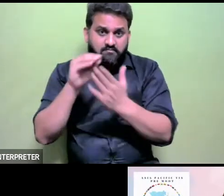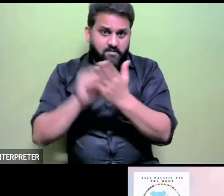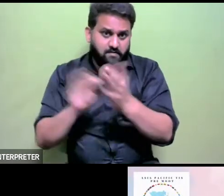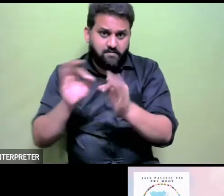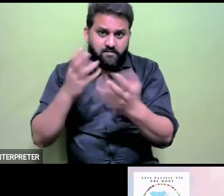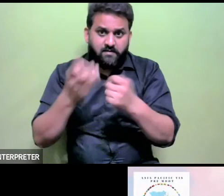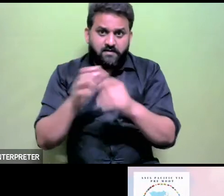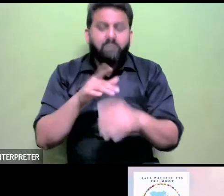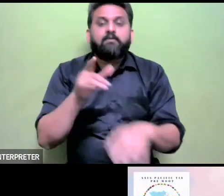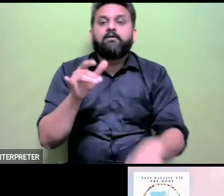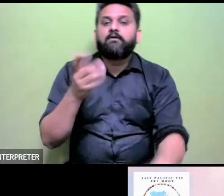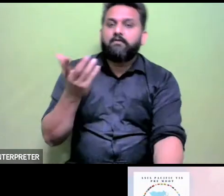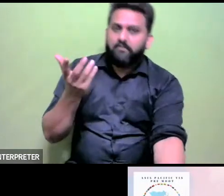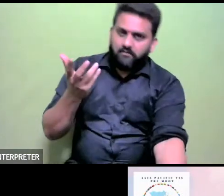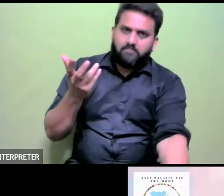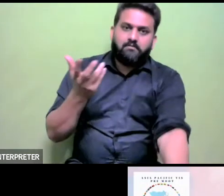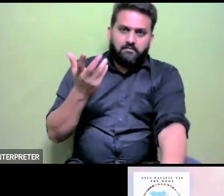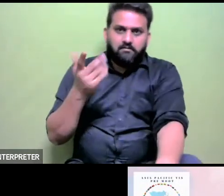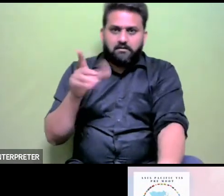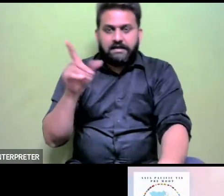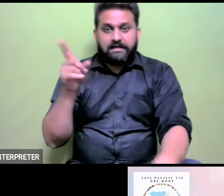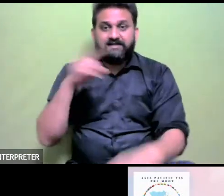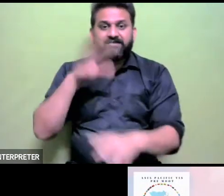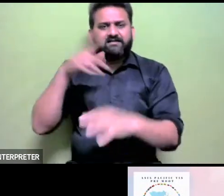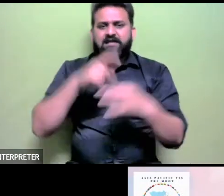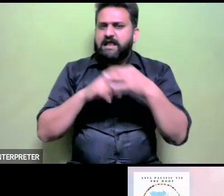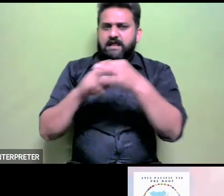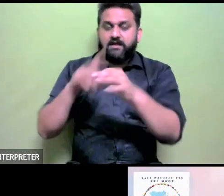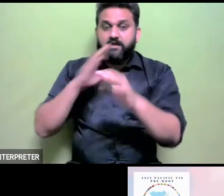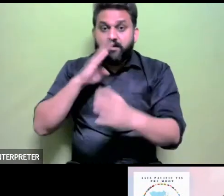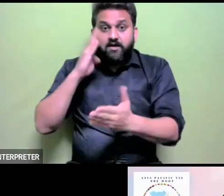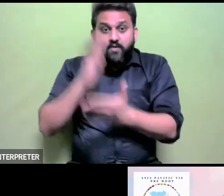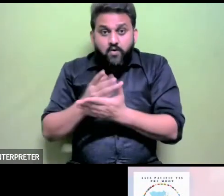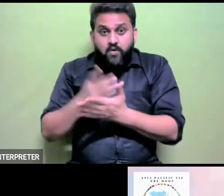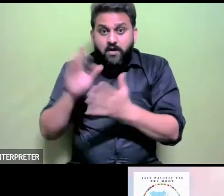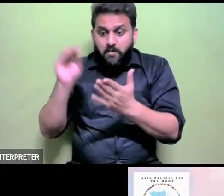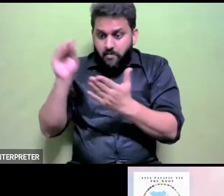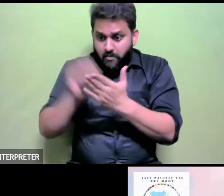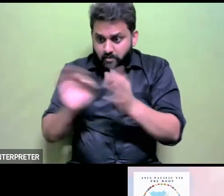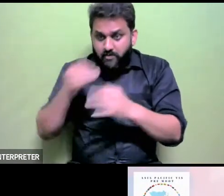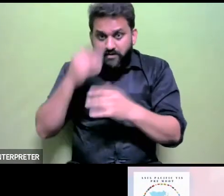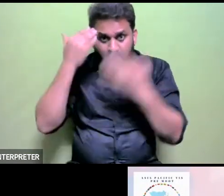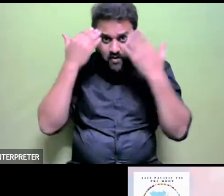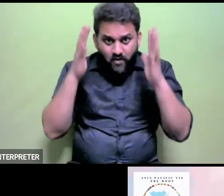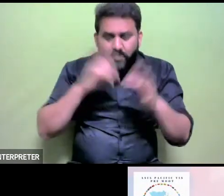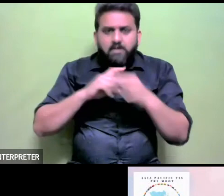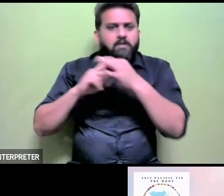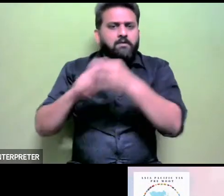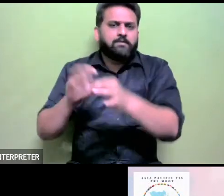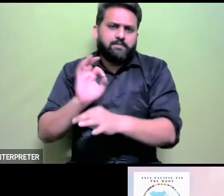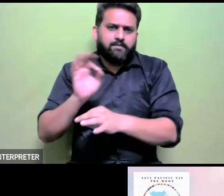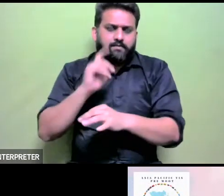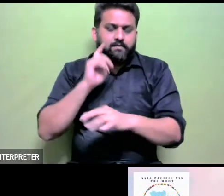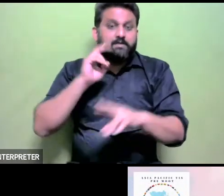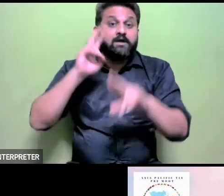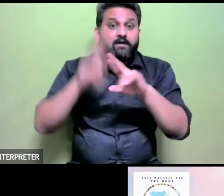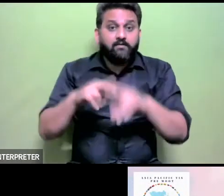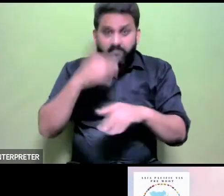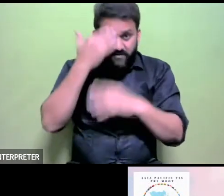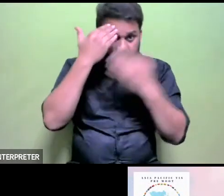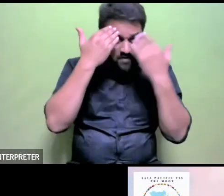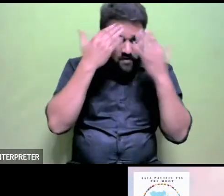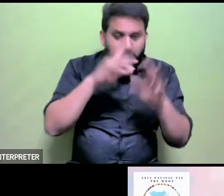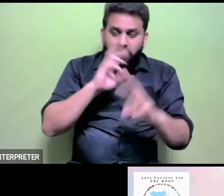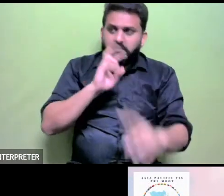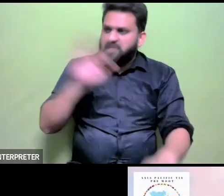record. Look, they will not ask you a fact which, if they don't know, then they will not ask. But if they don't know and they are